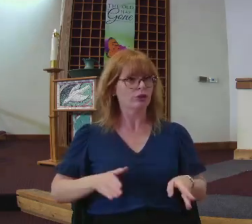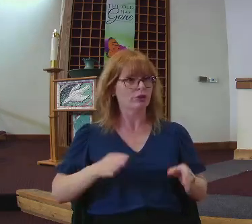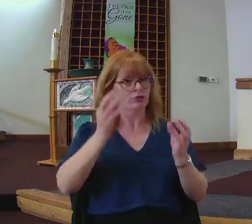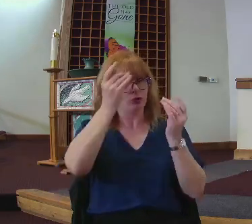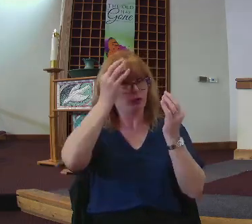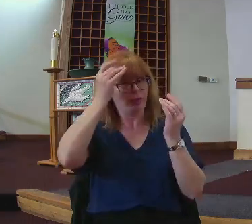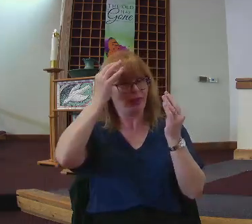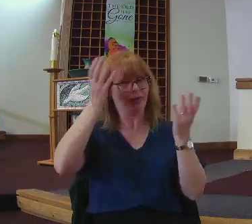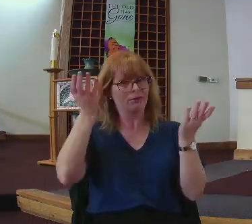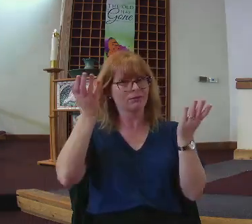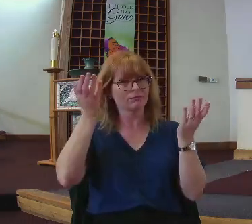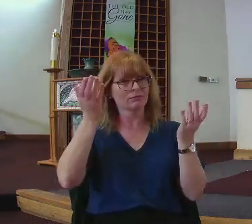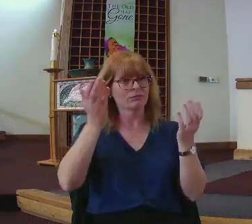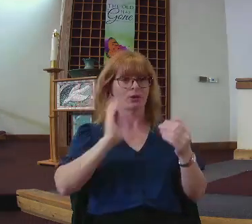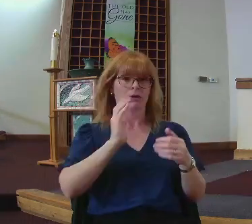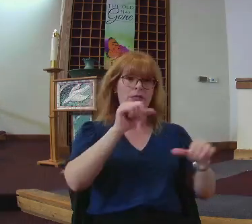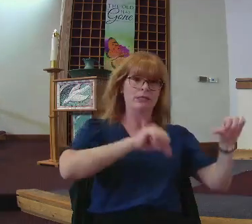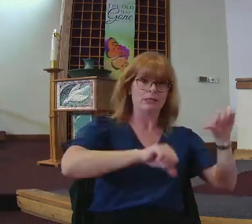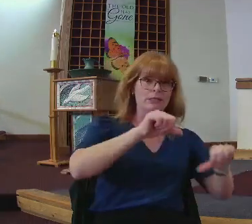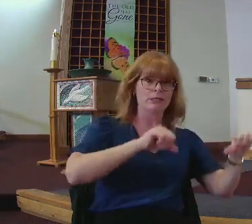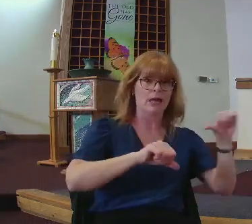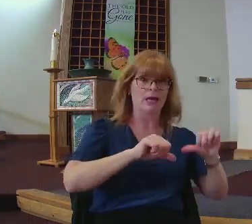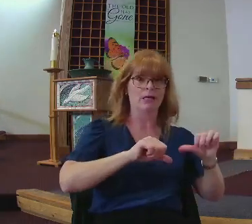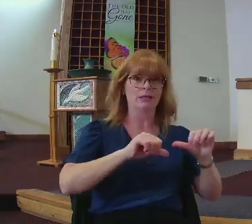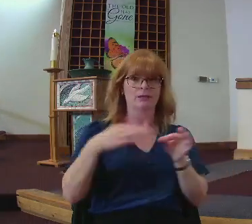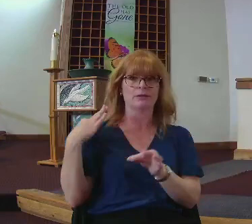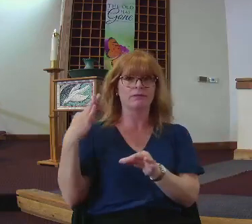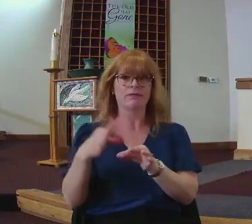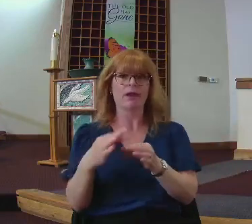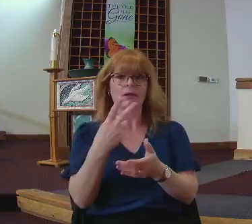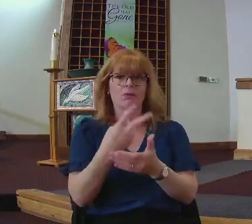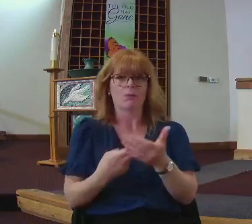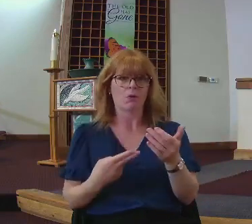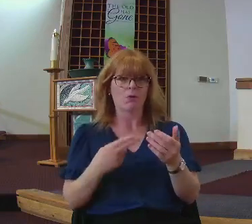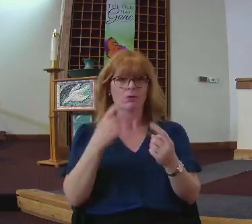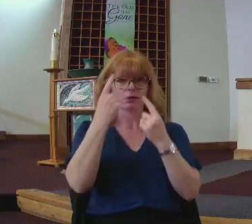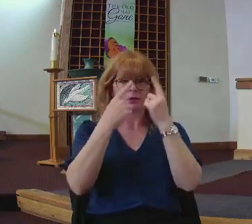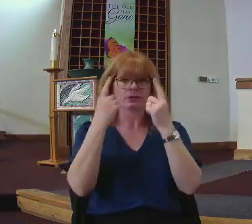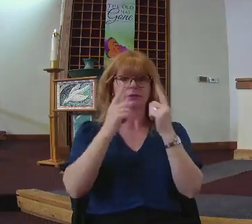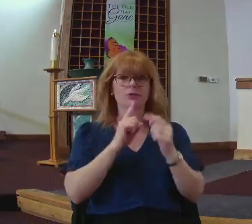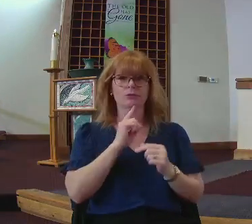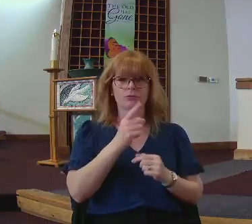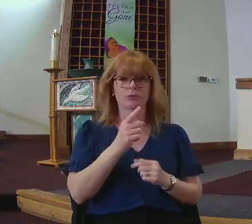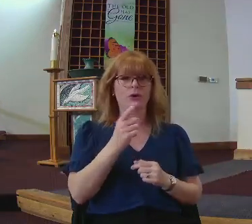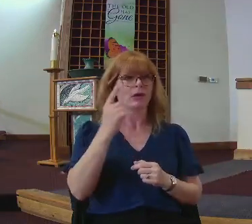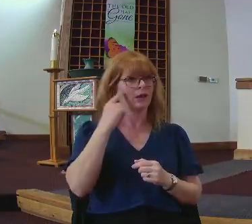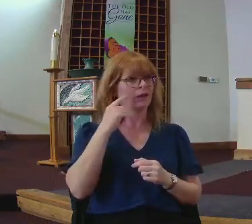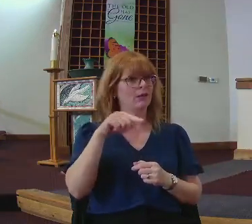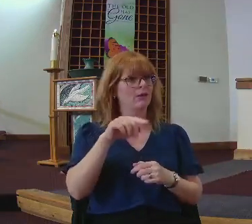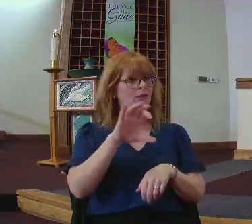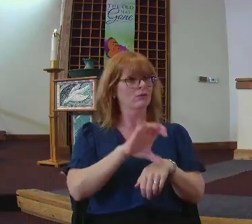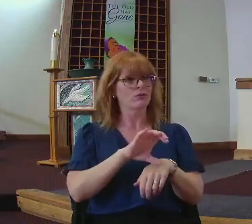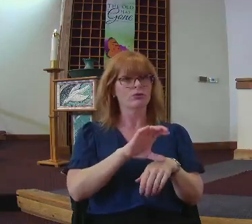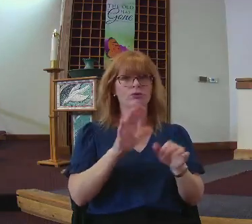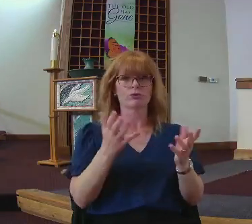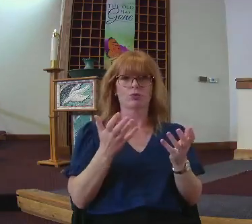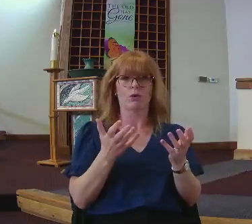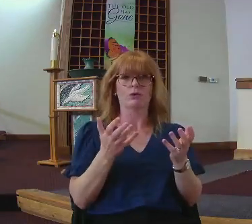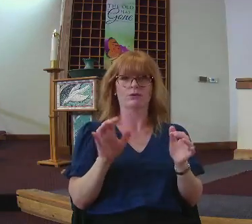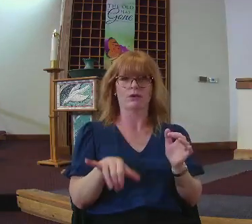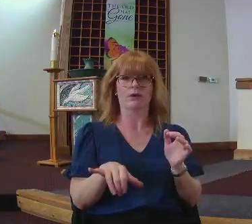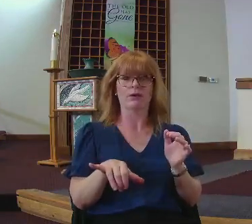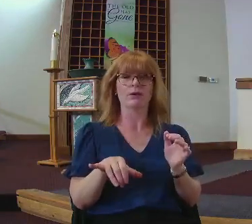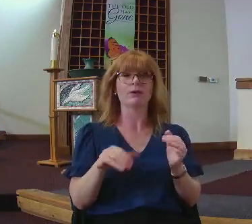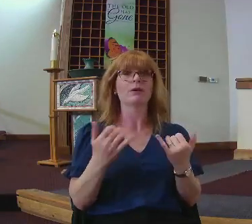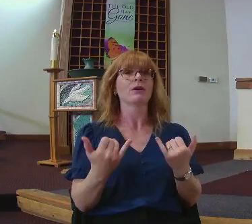both science and our faith seriously, and I think this is a congregation that wants to be able to do that. This morning,